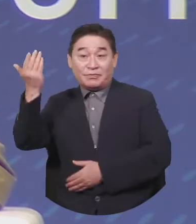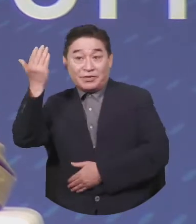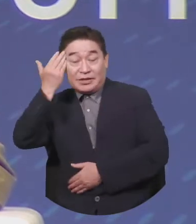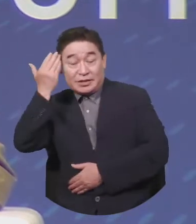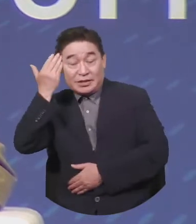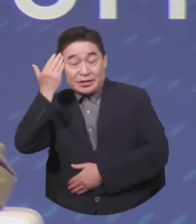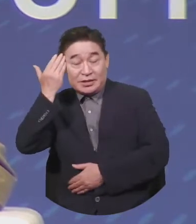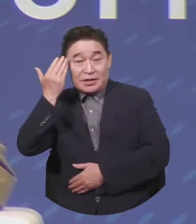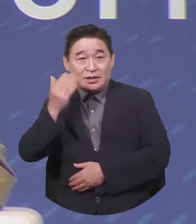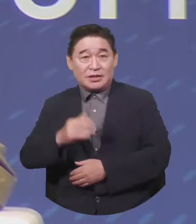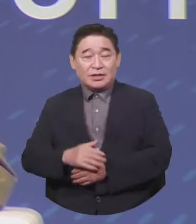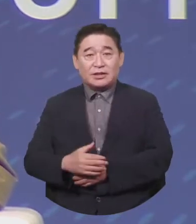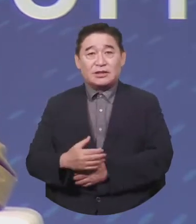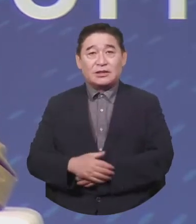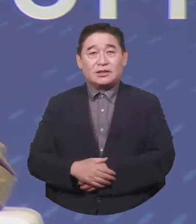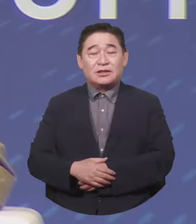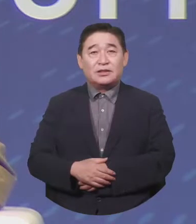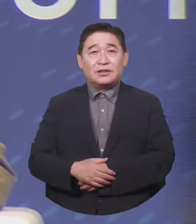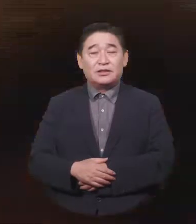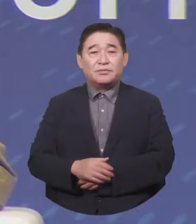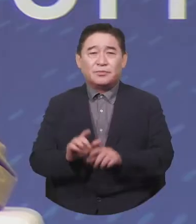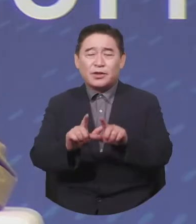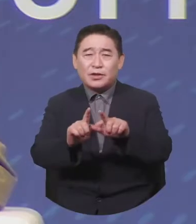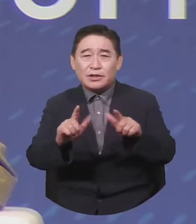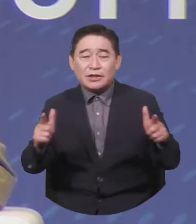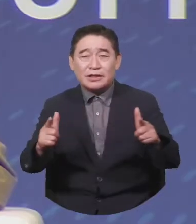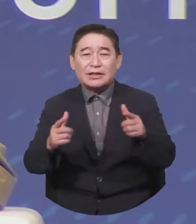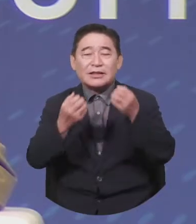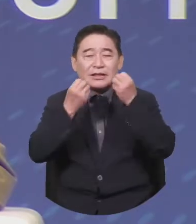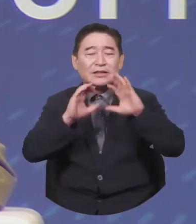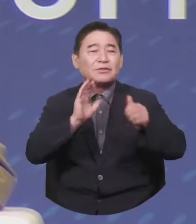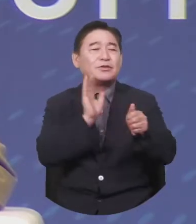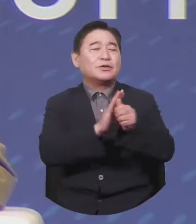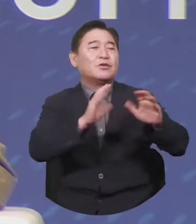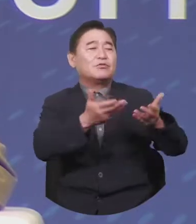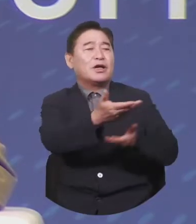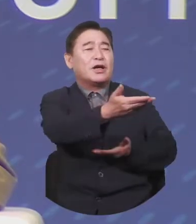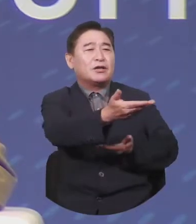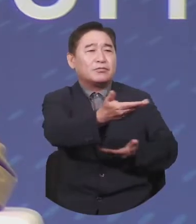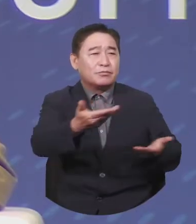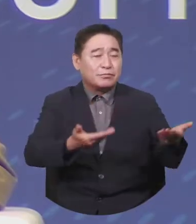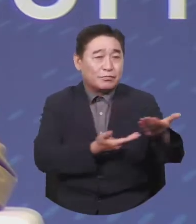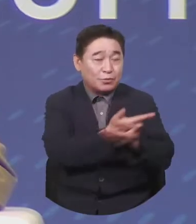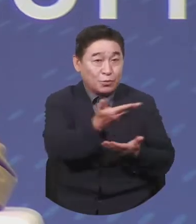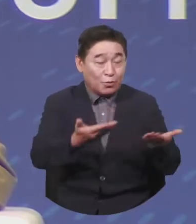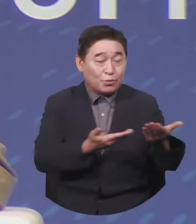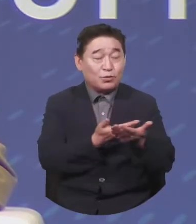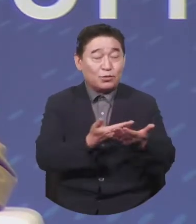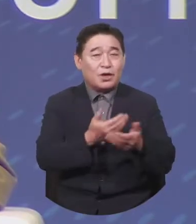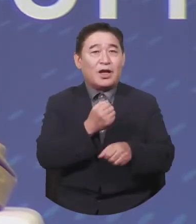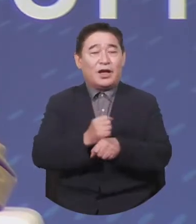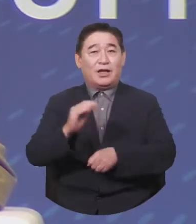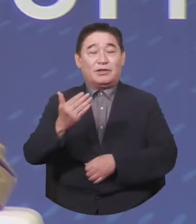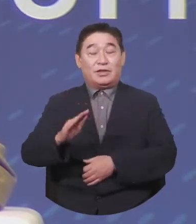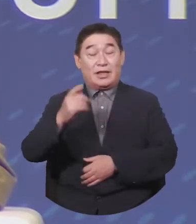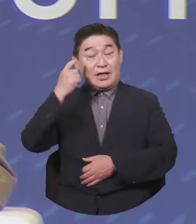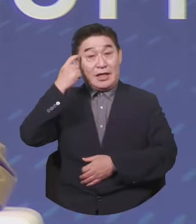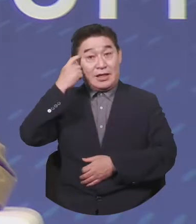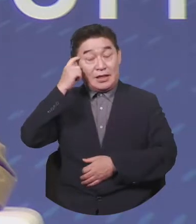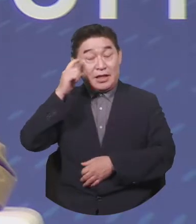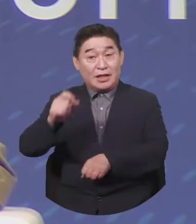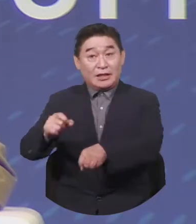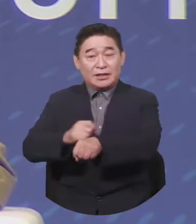to exchange, we have to share different level of knowledge, across different countries. Especially emerging